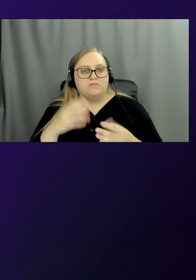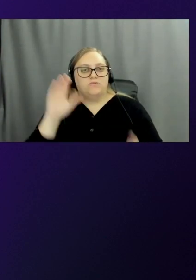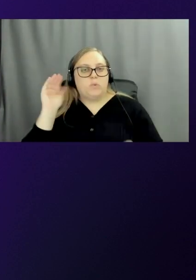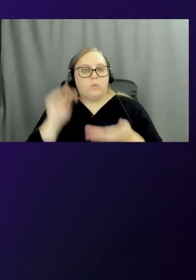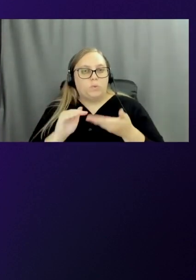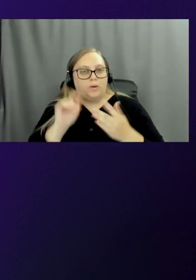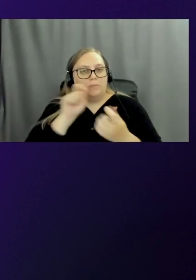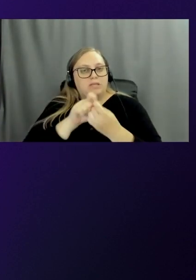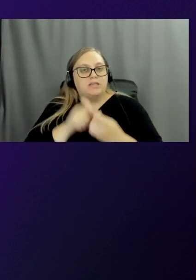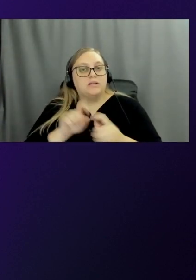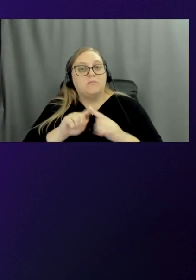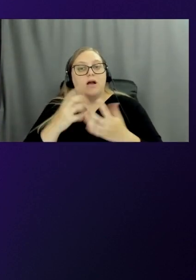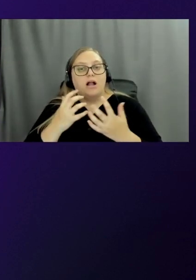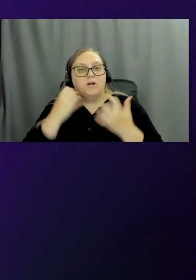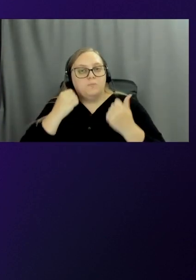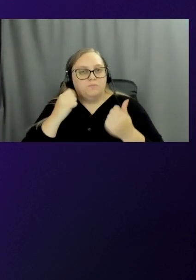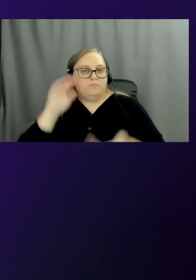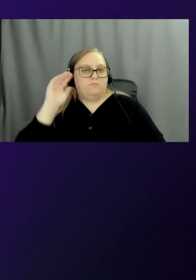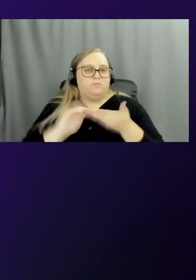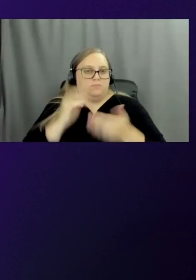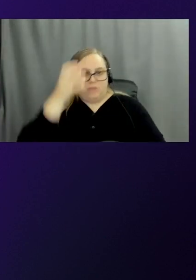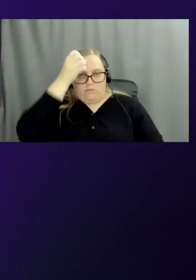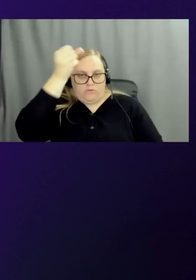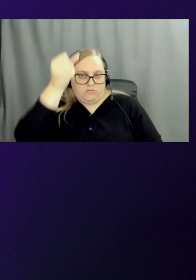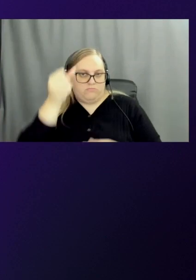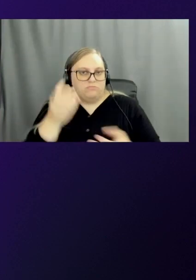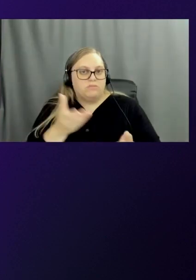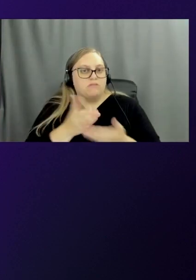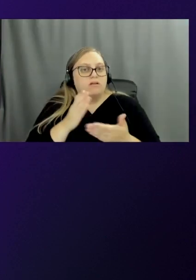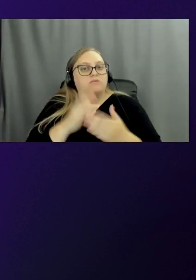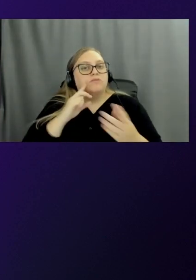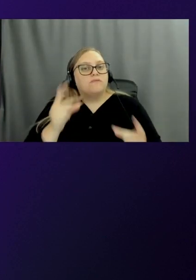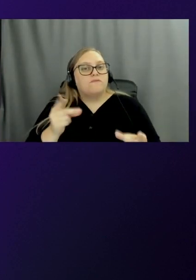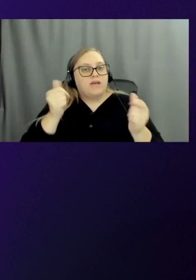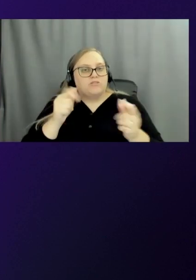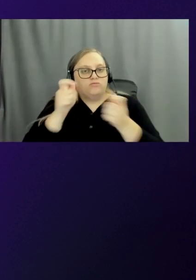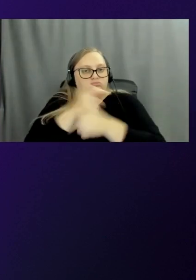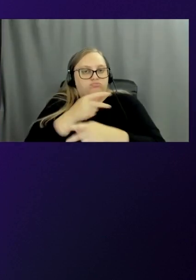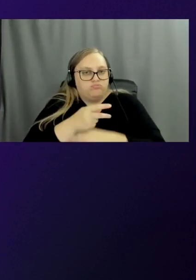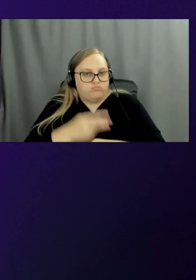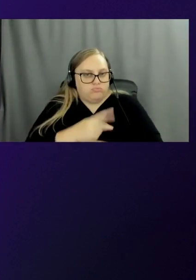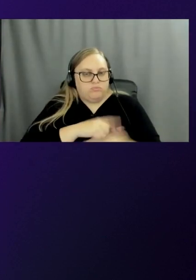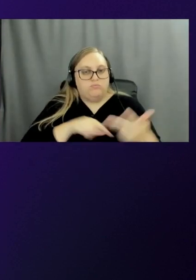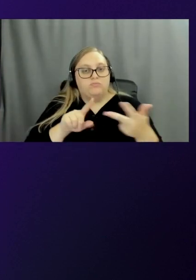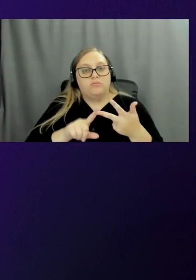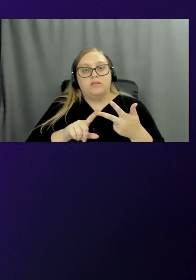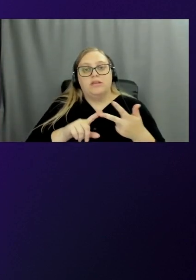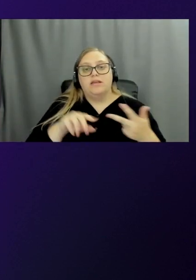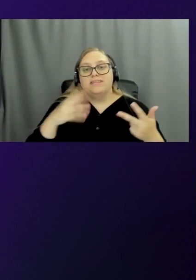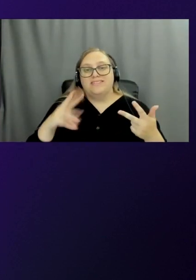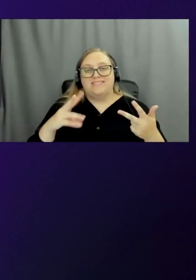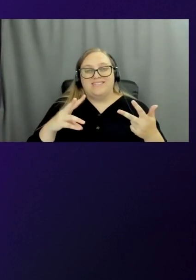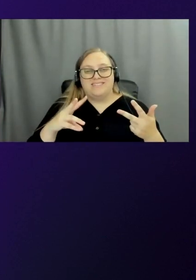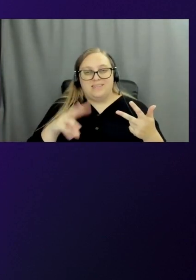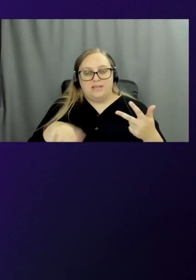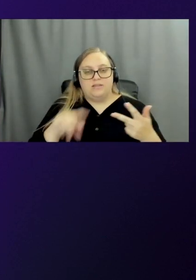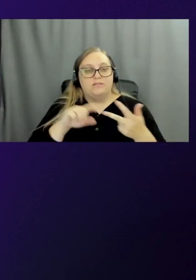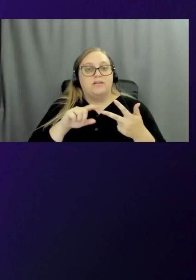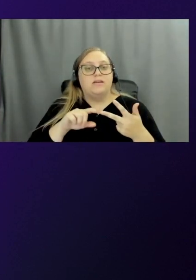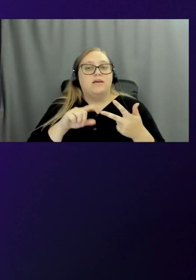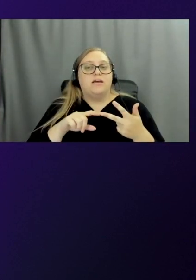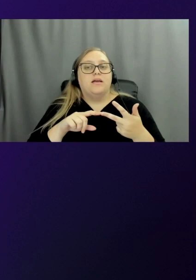but consumes less memory and enables faster computations. bfloat16 is another 16-bit data type. This